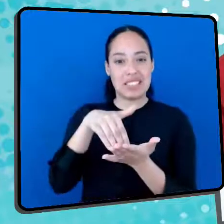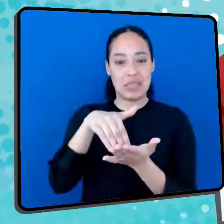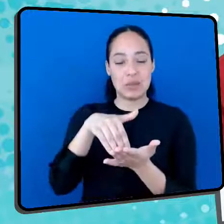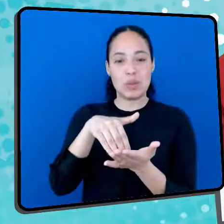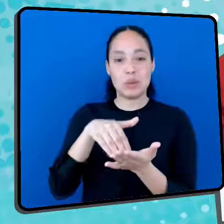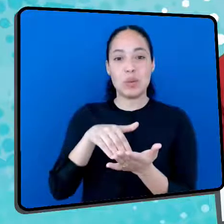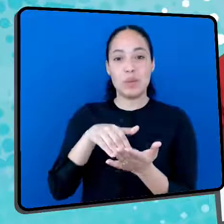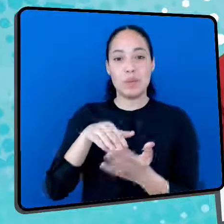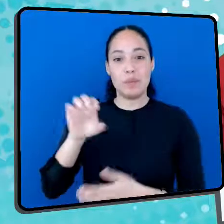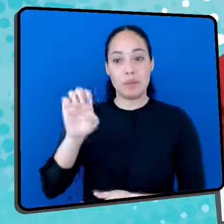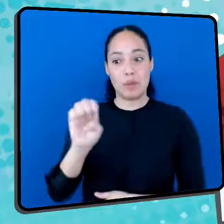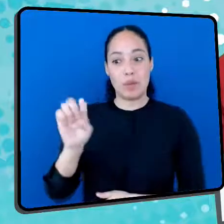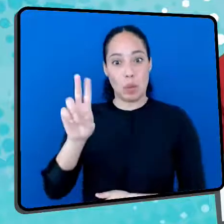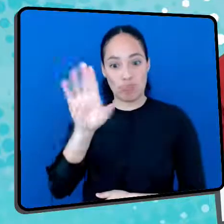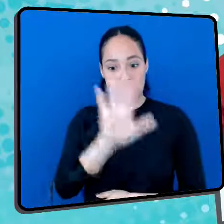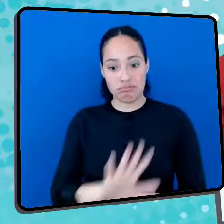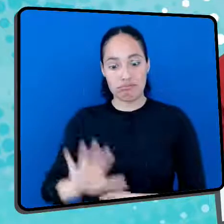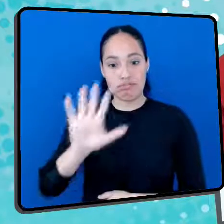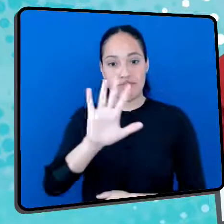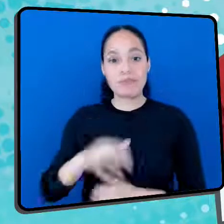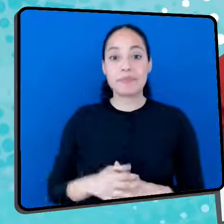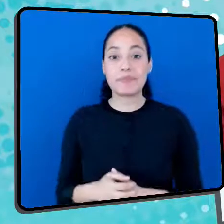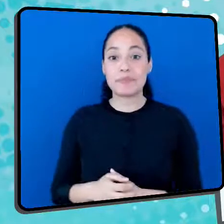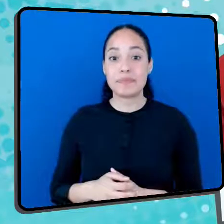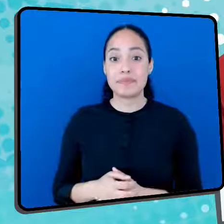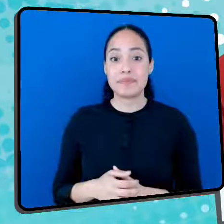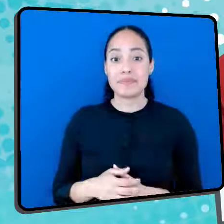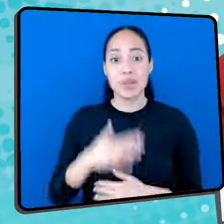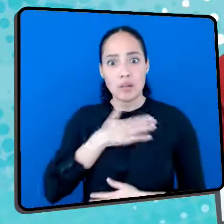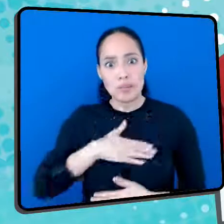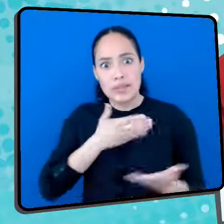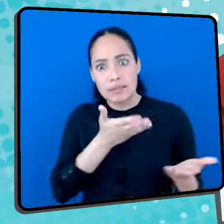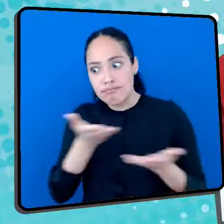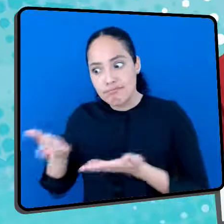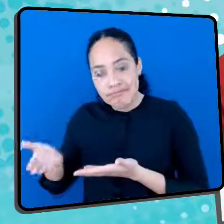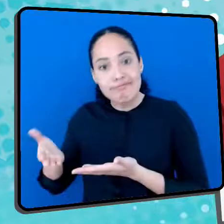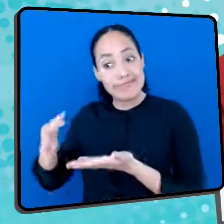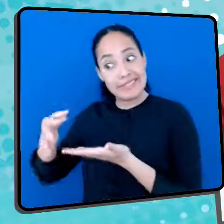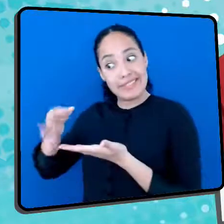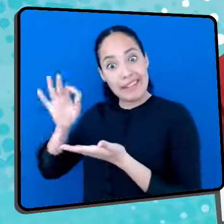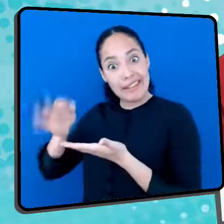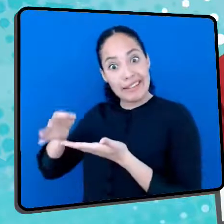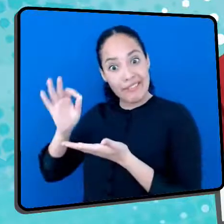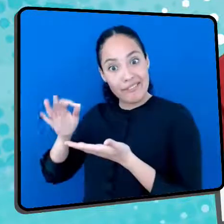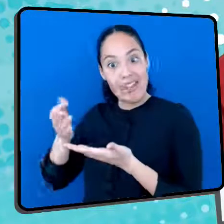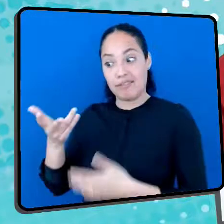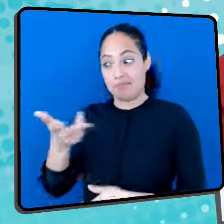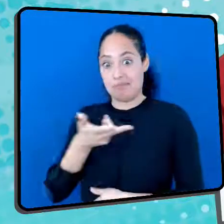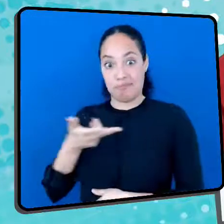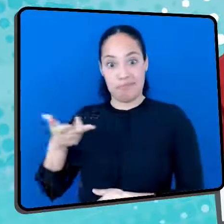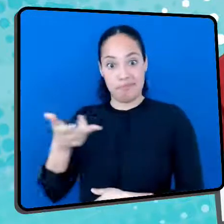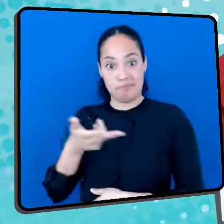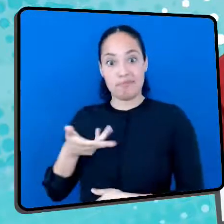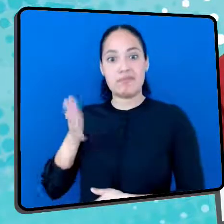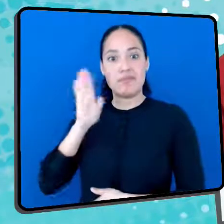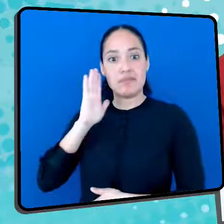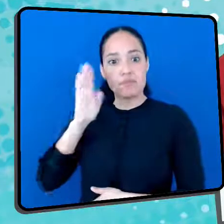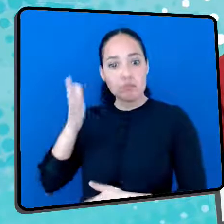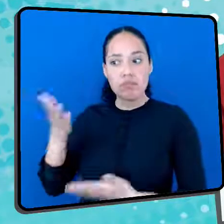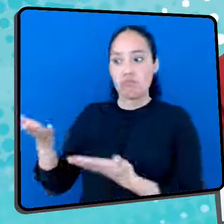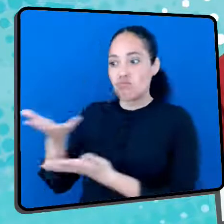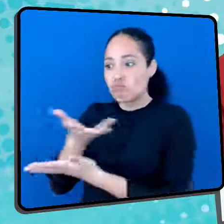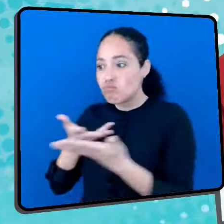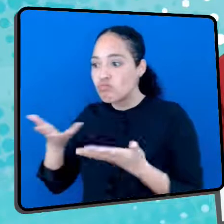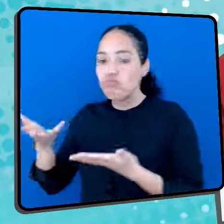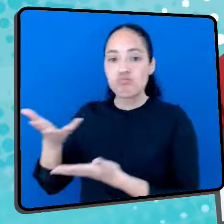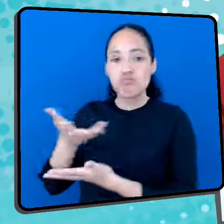in the A Bit of AI Cafe with me, Henk and Eve, where we'll talk about, where we'll just kind of have informal conversation. So